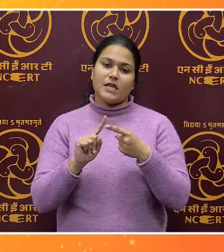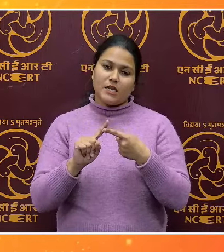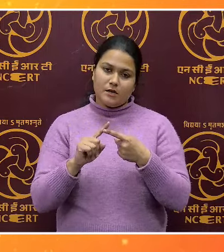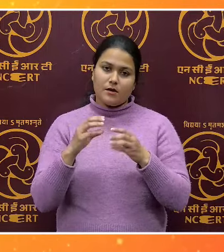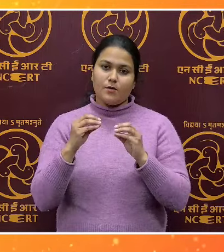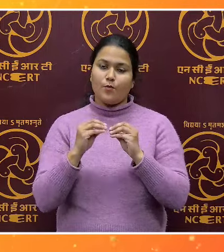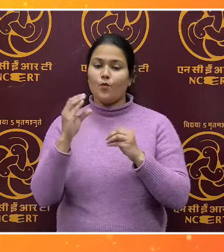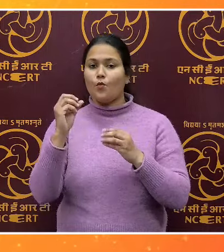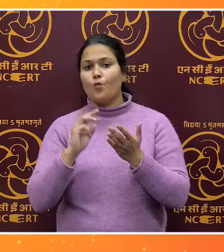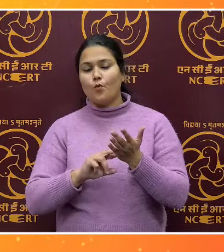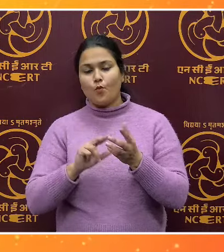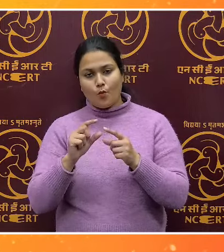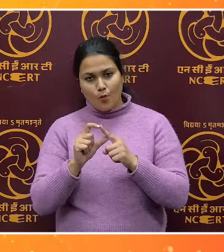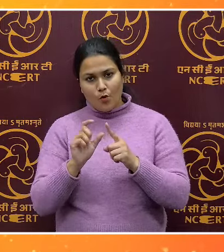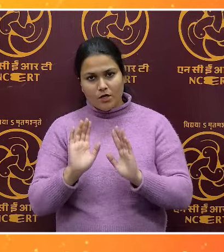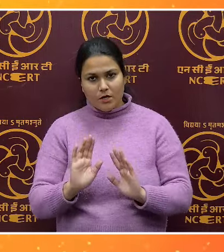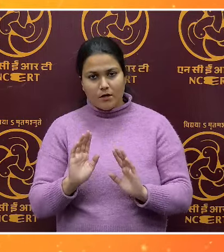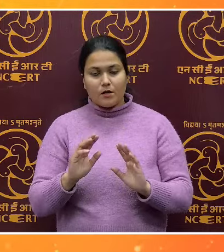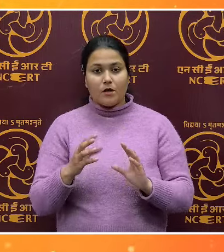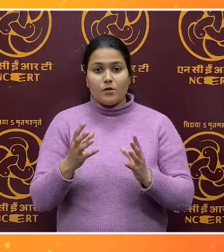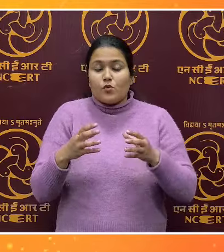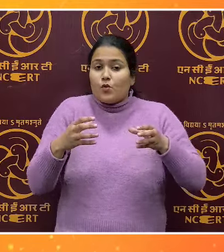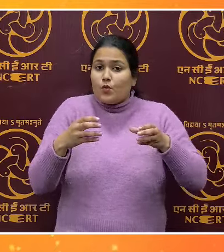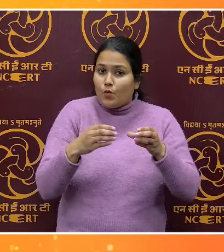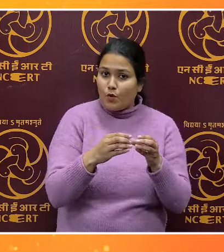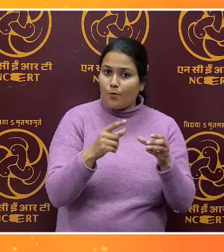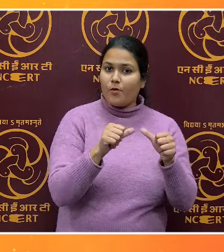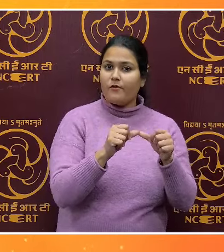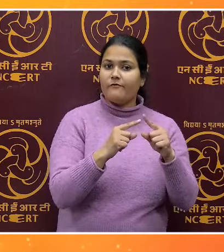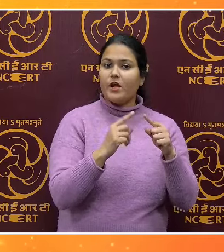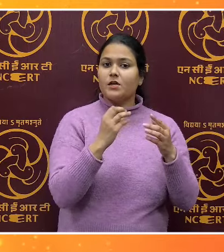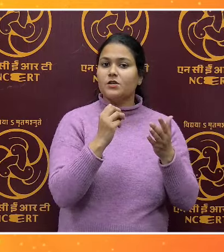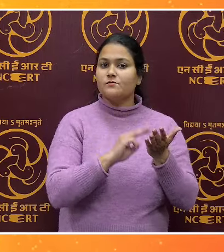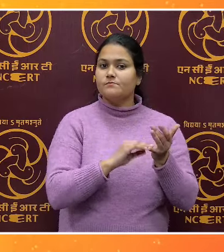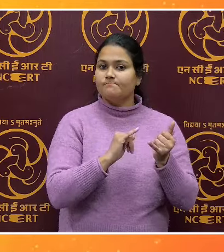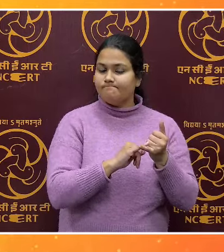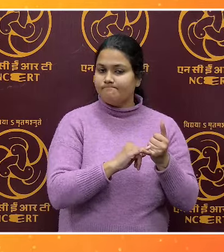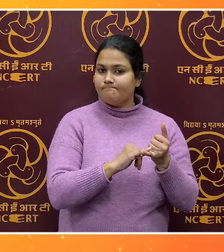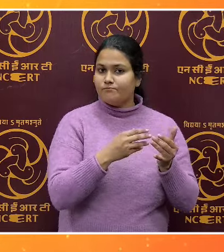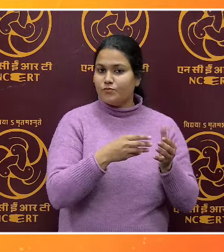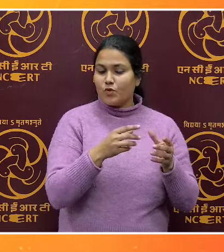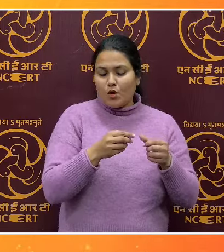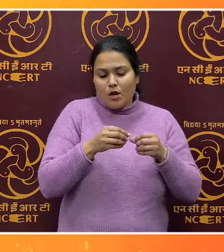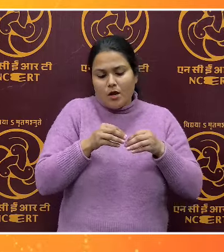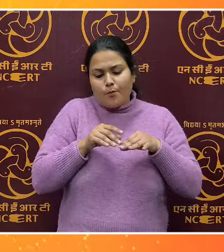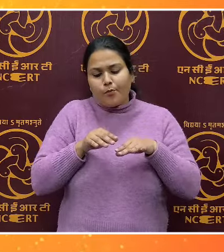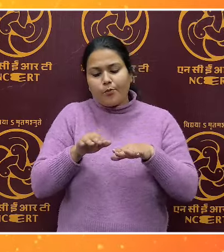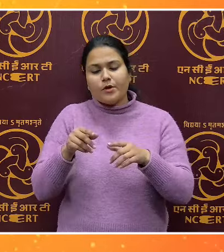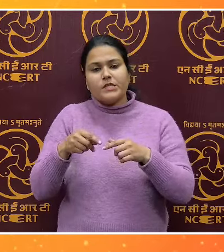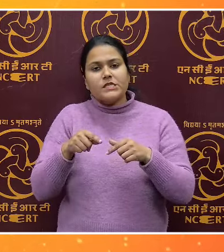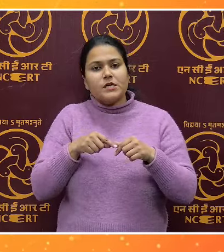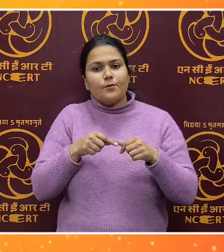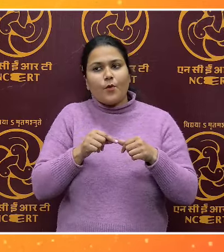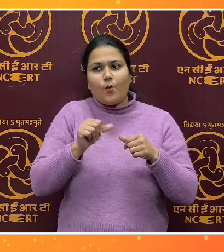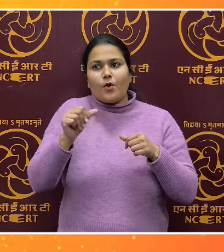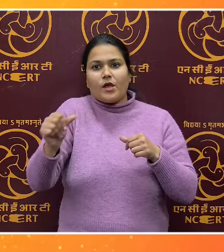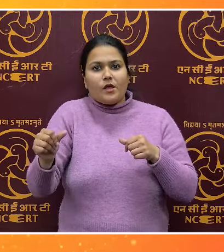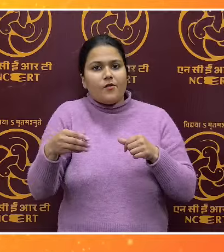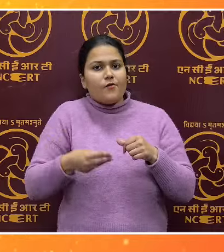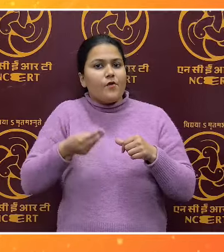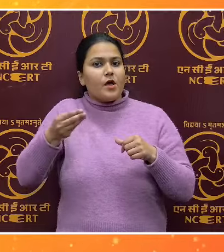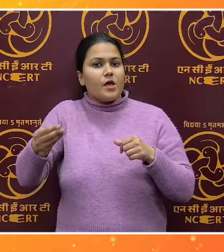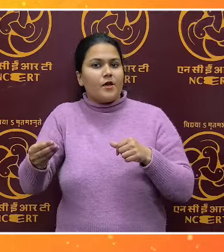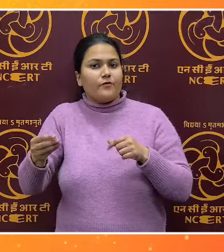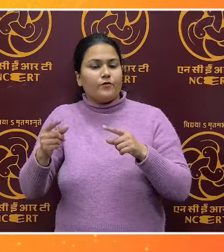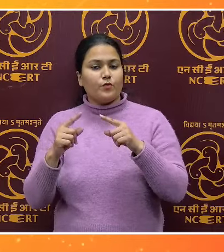that the atoms of group of atoms that provide pair of electrons to the central metal generally